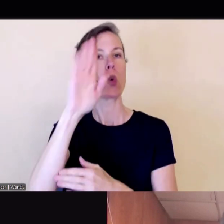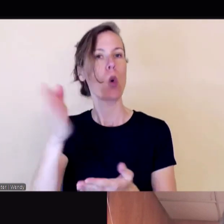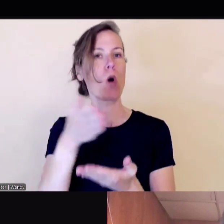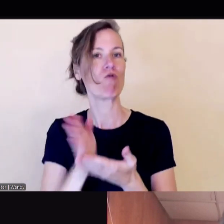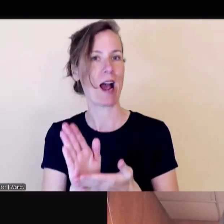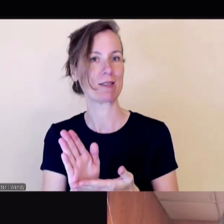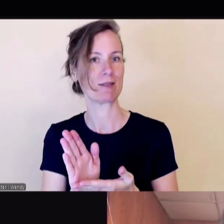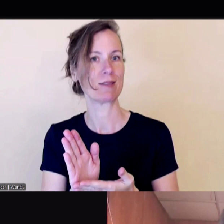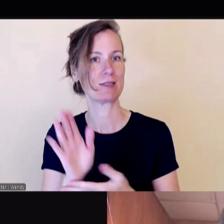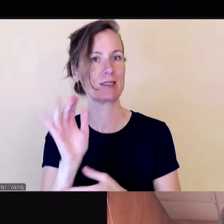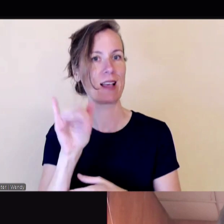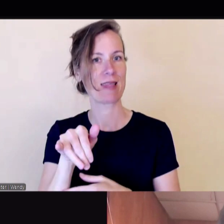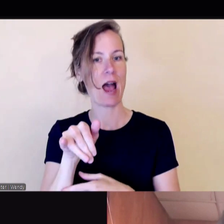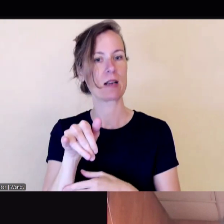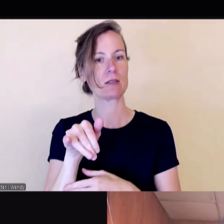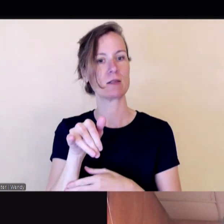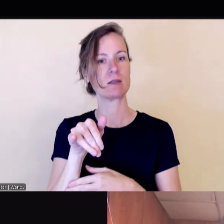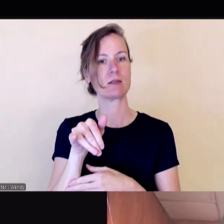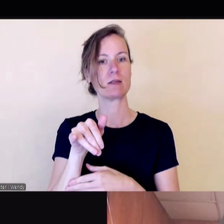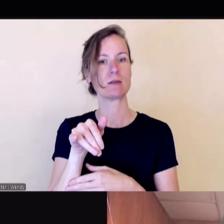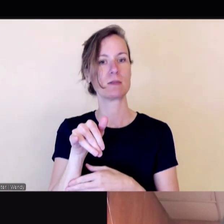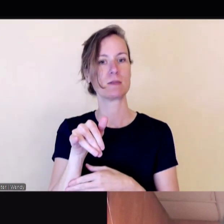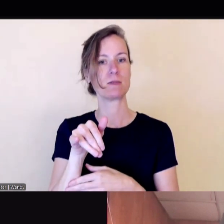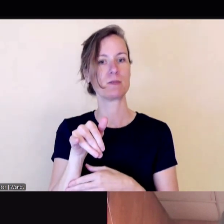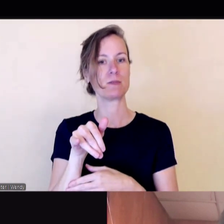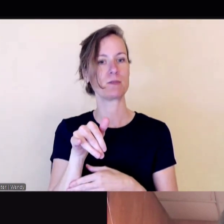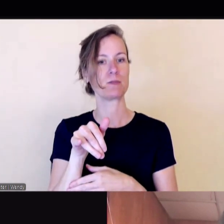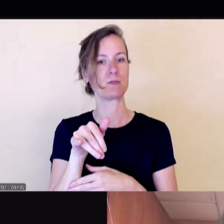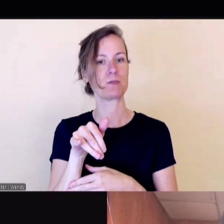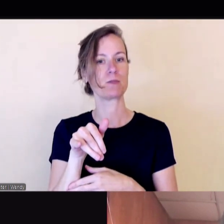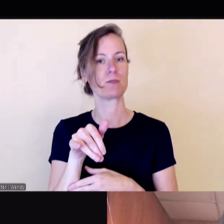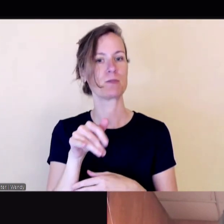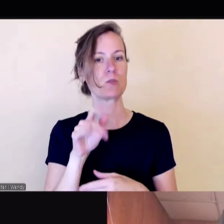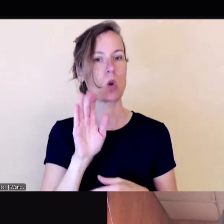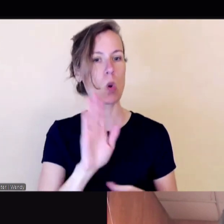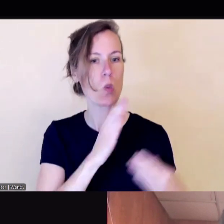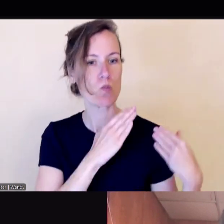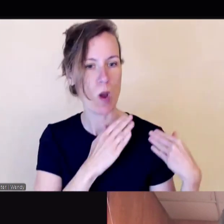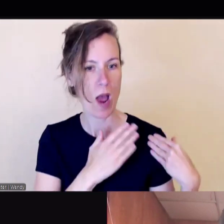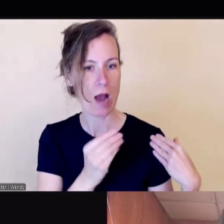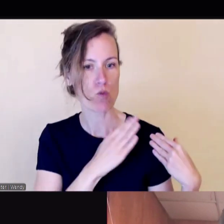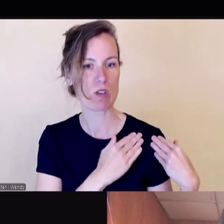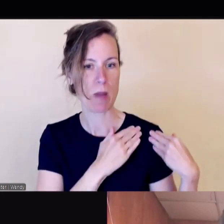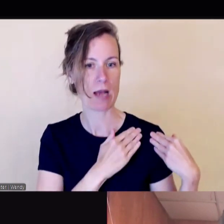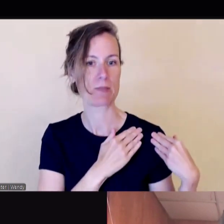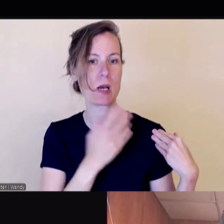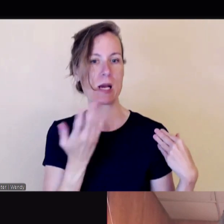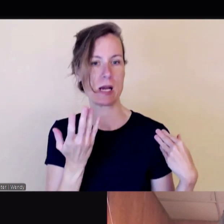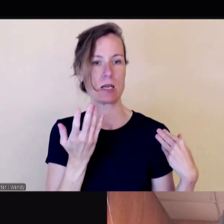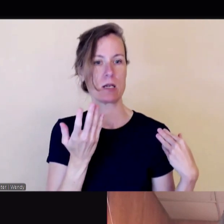we would not mandate a business to attend that unless it had come through the investigation circuit. But